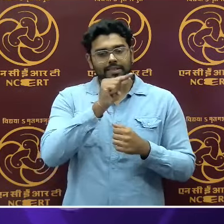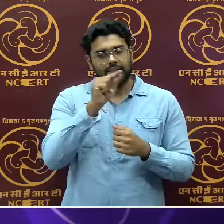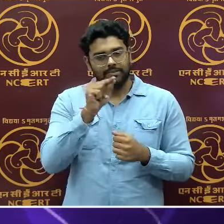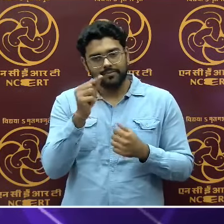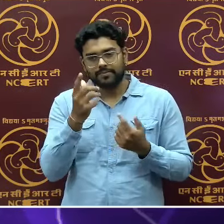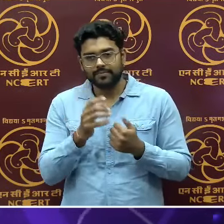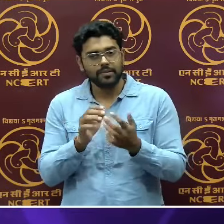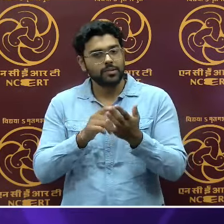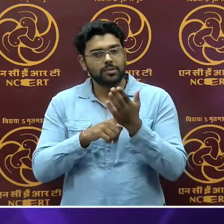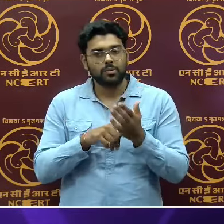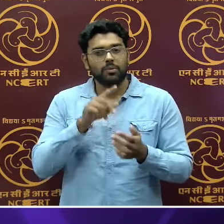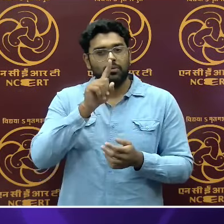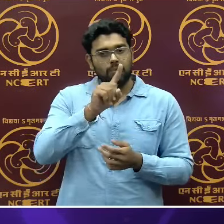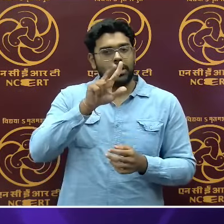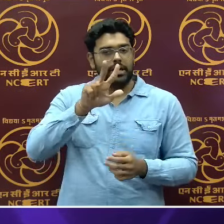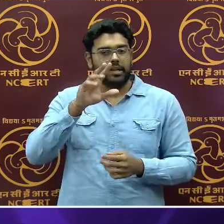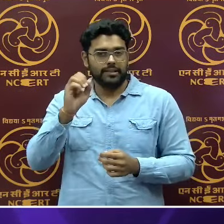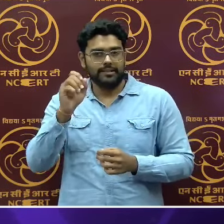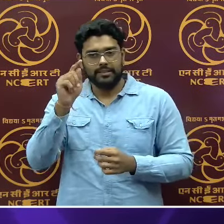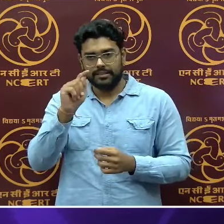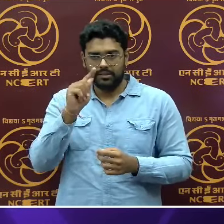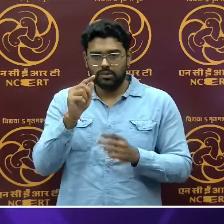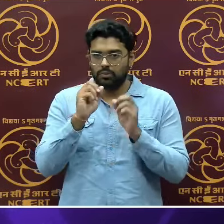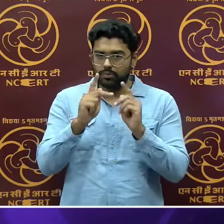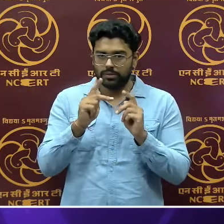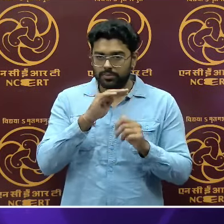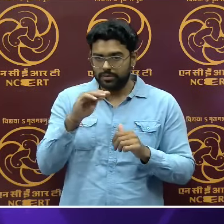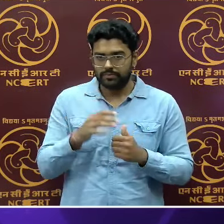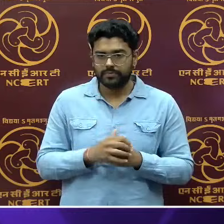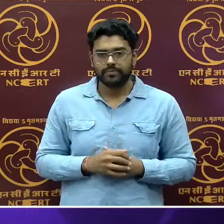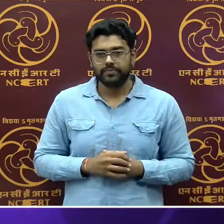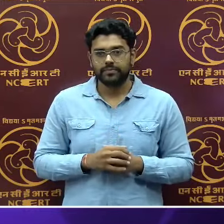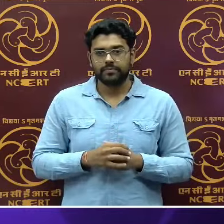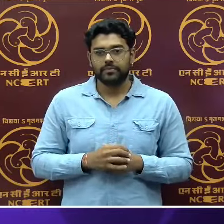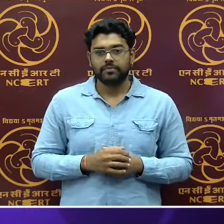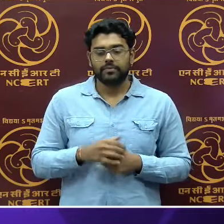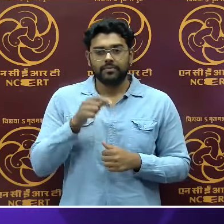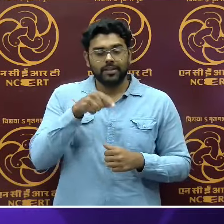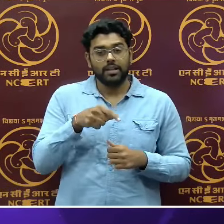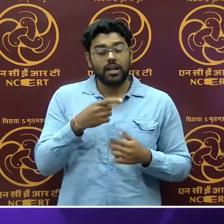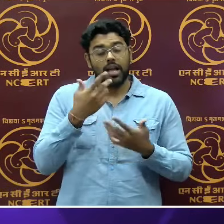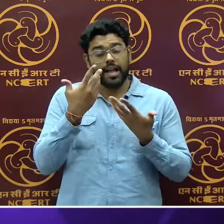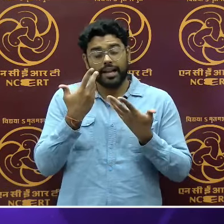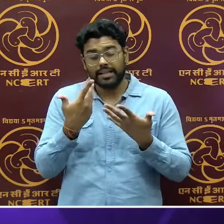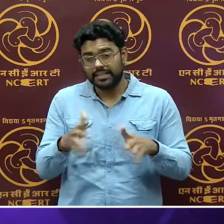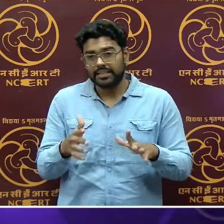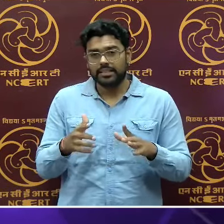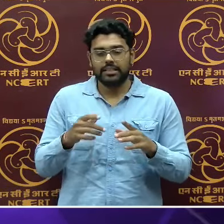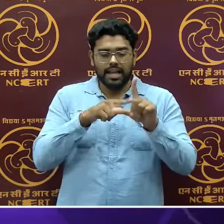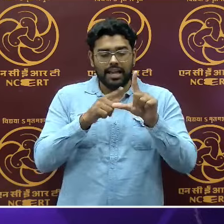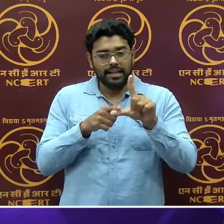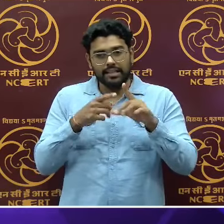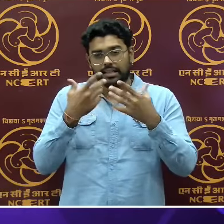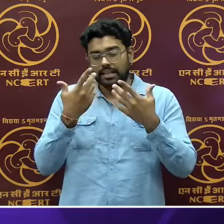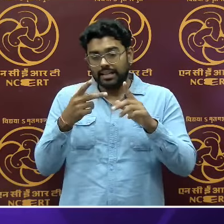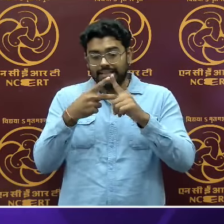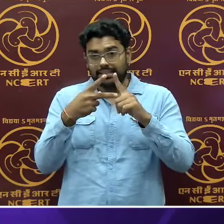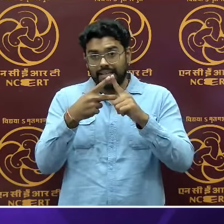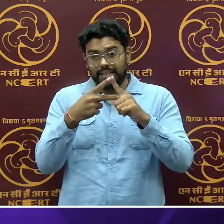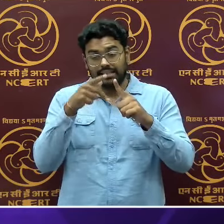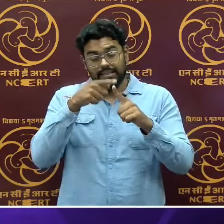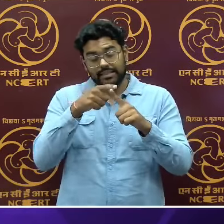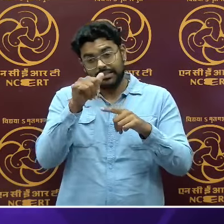to 180 degrees. Okay, children, and this is true for any type of angle, any type of triangle,